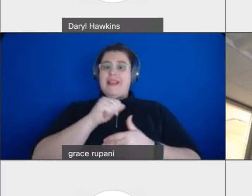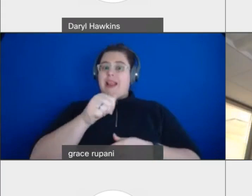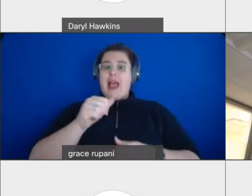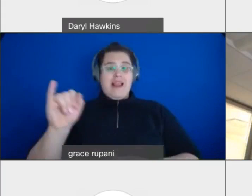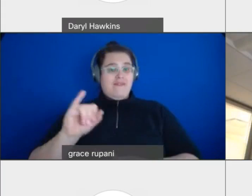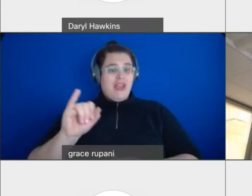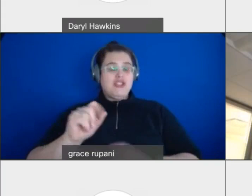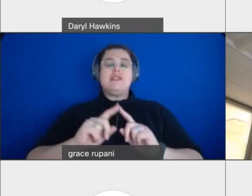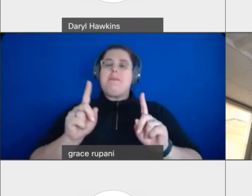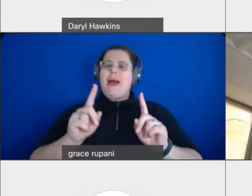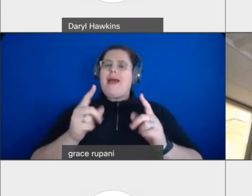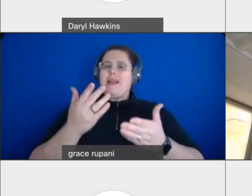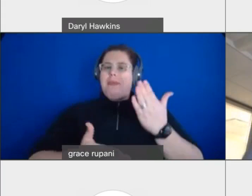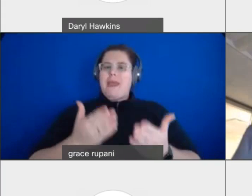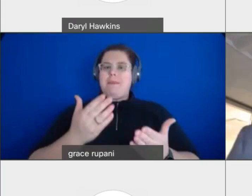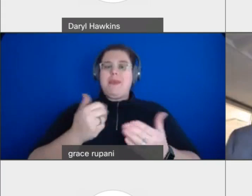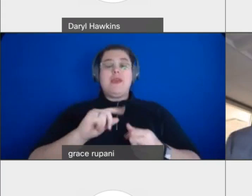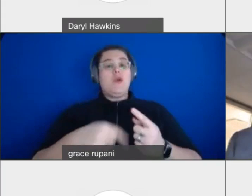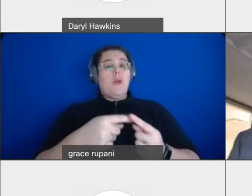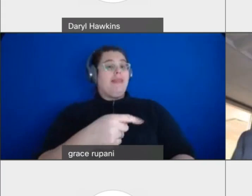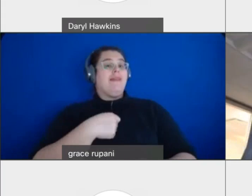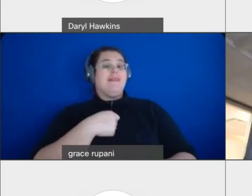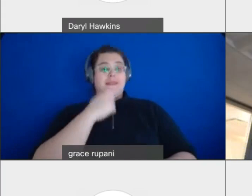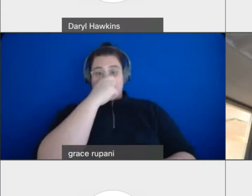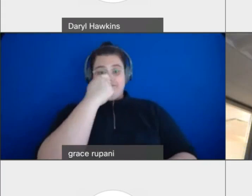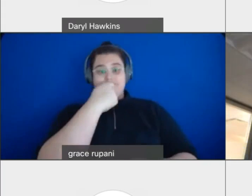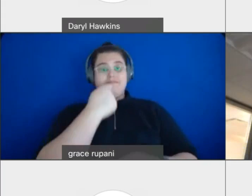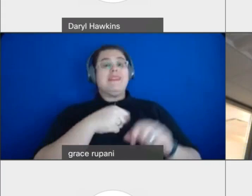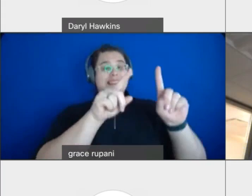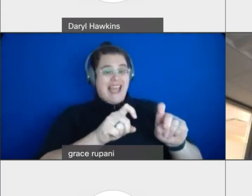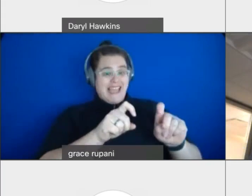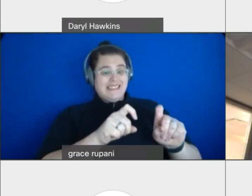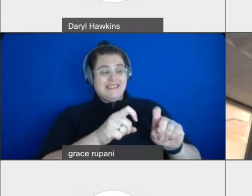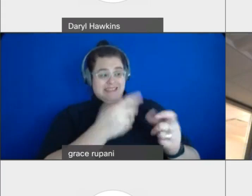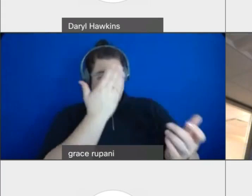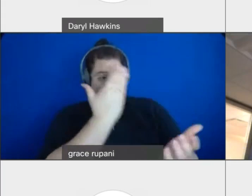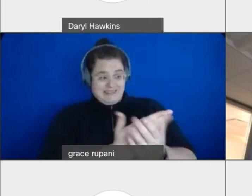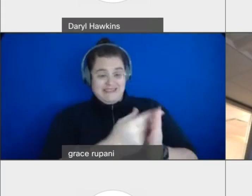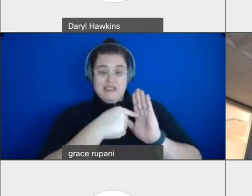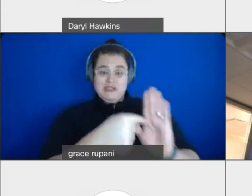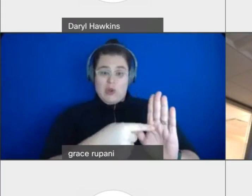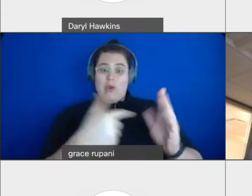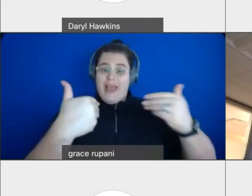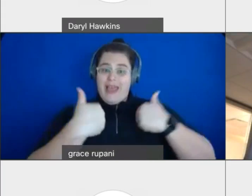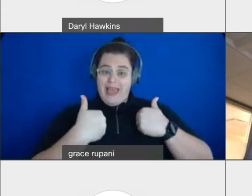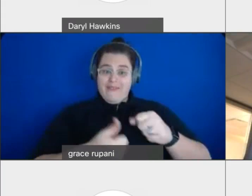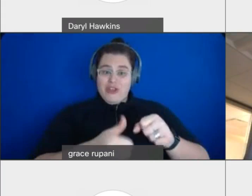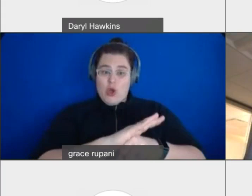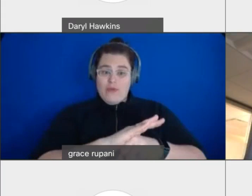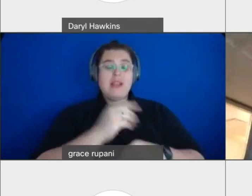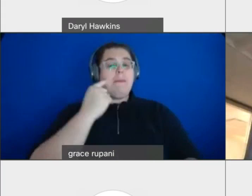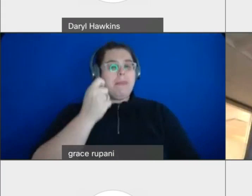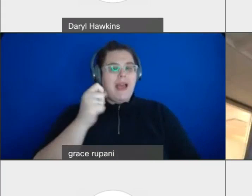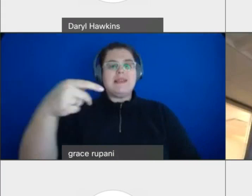positive on their on the PCR test, not because they are still infectious, but because that PCR test may be picking